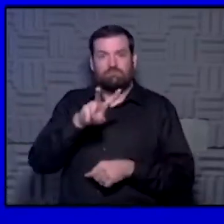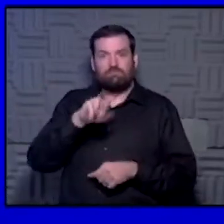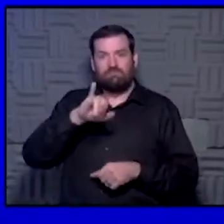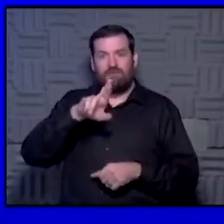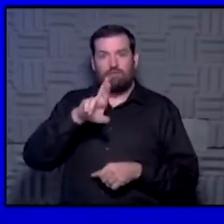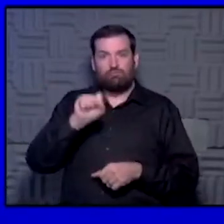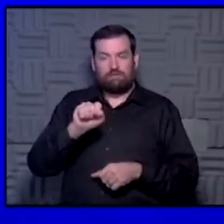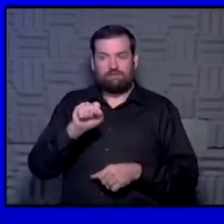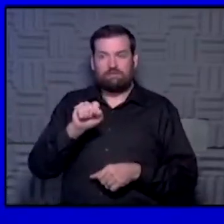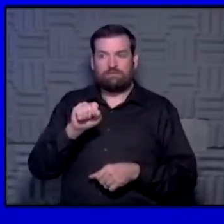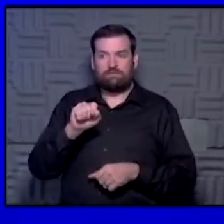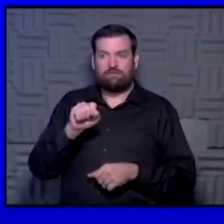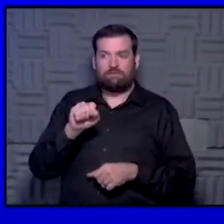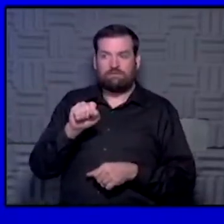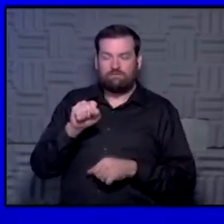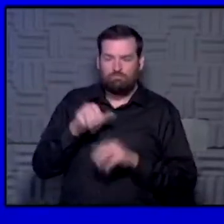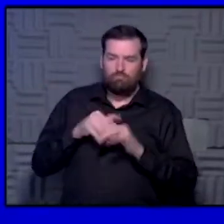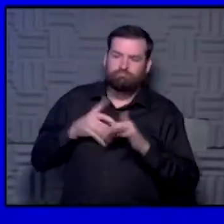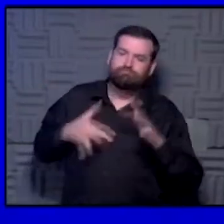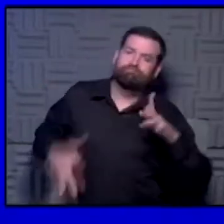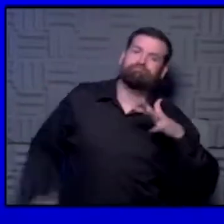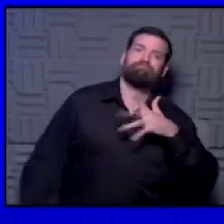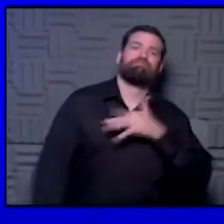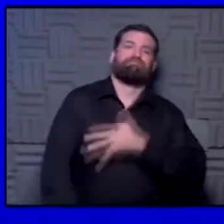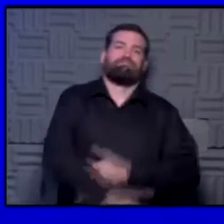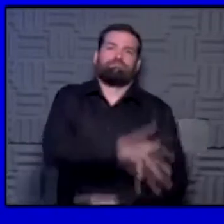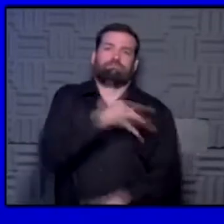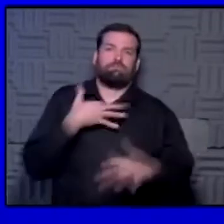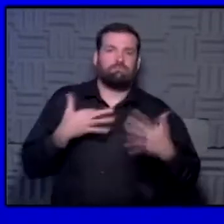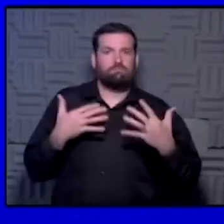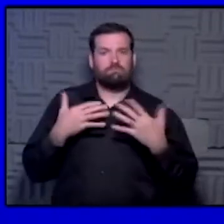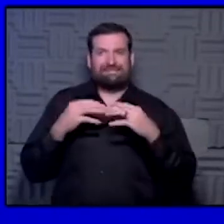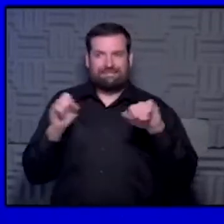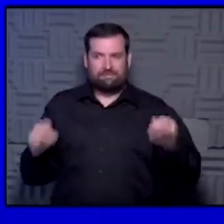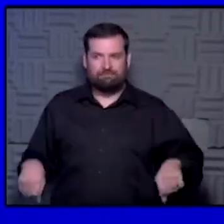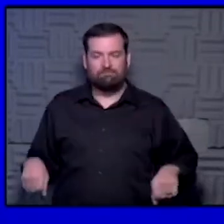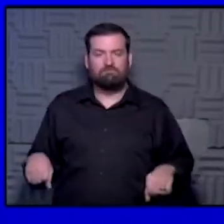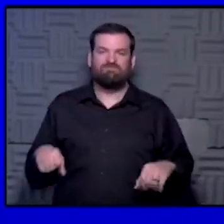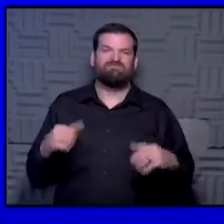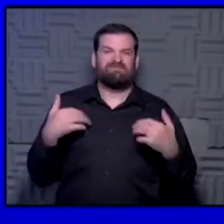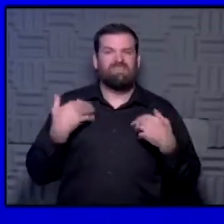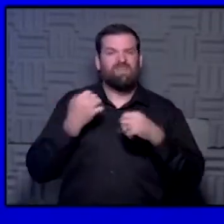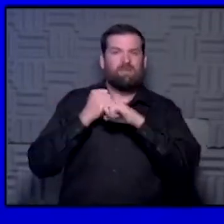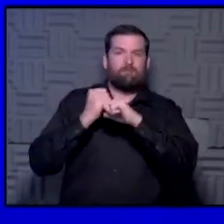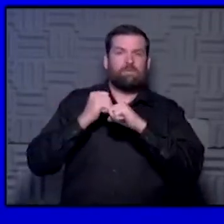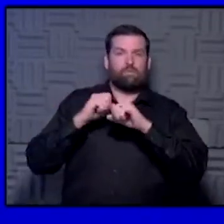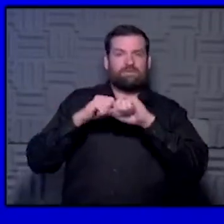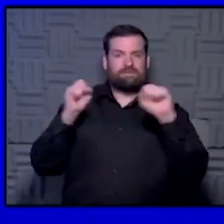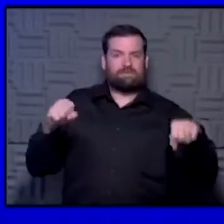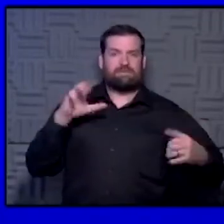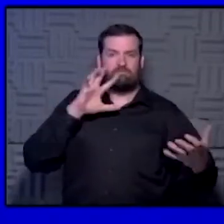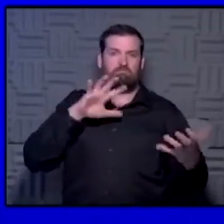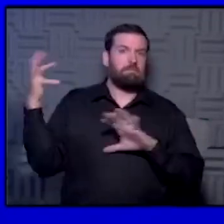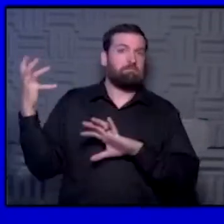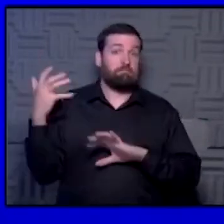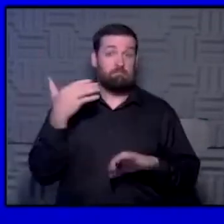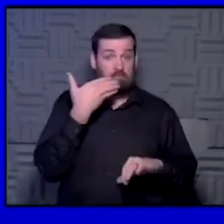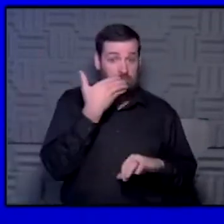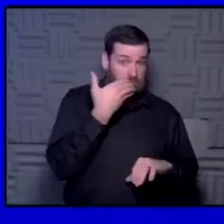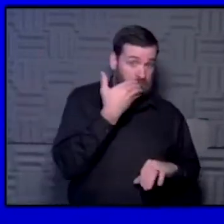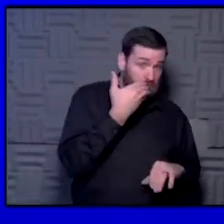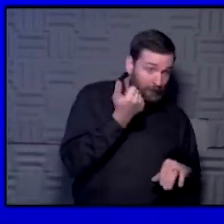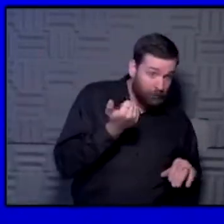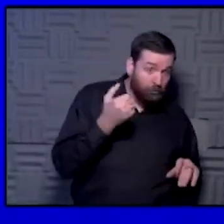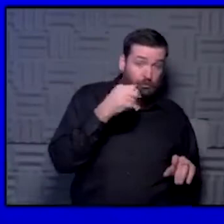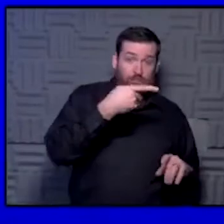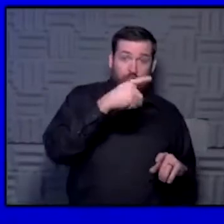of been dampened by your immune system in general, and you have more of the immune dysregulation going on. So it's probably better to actually get it